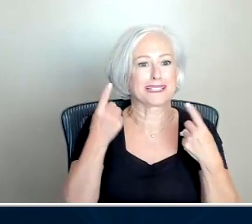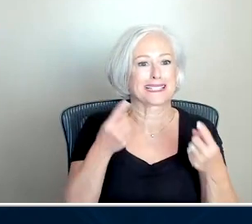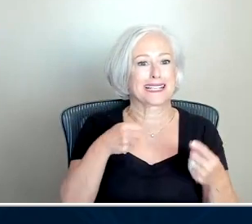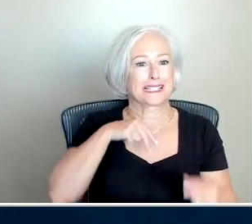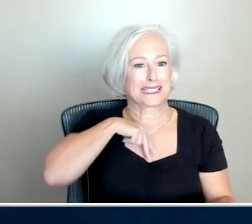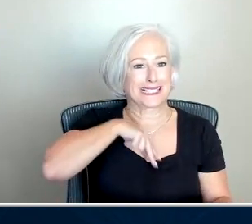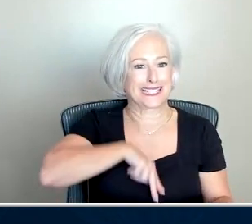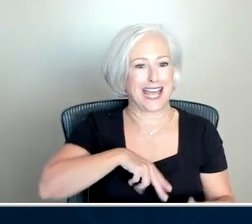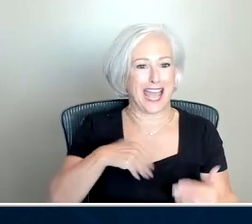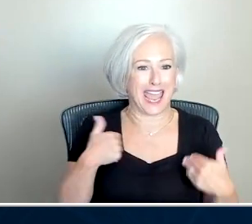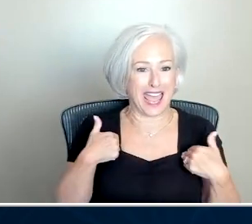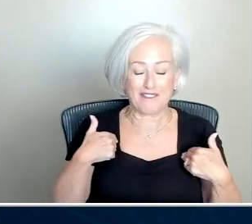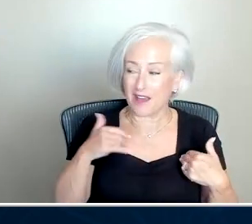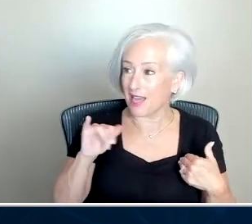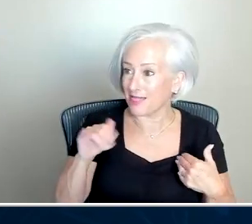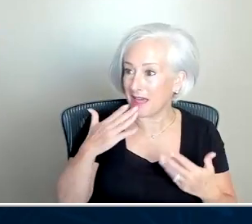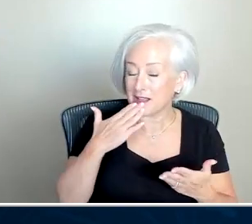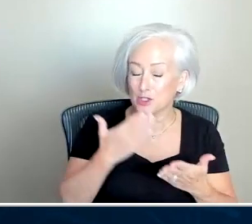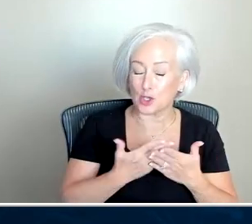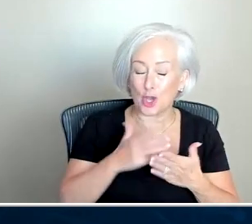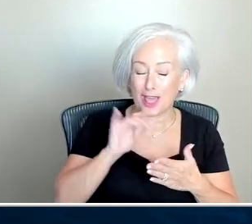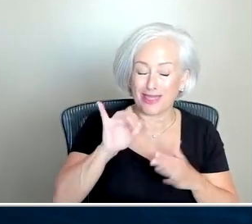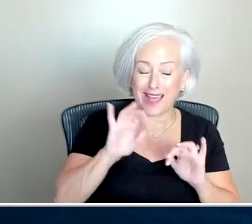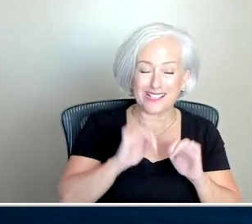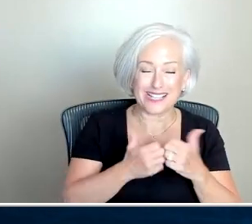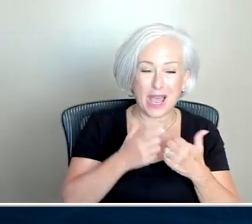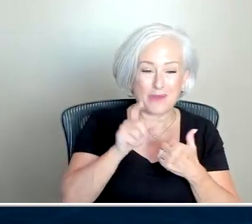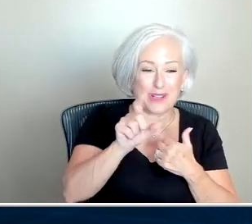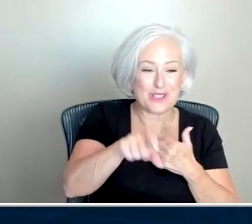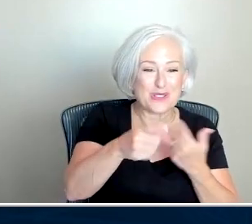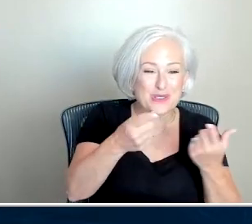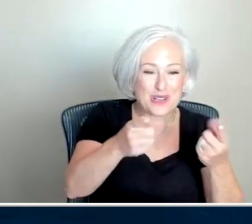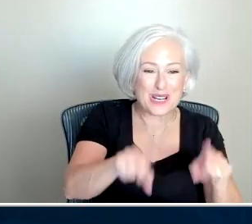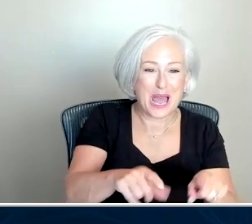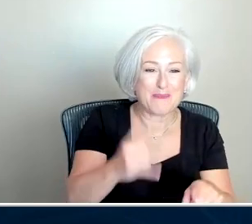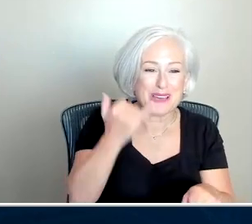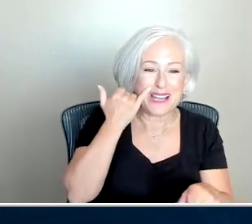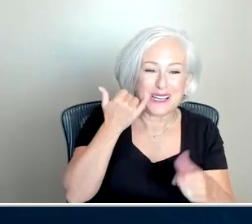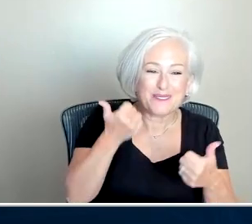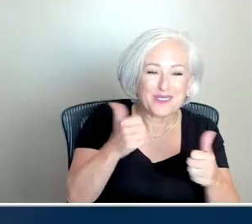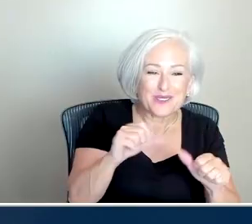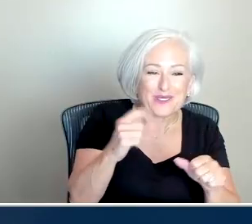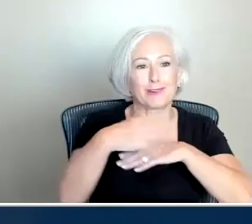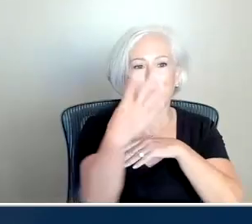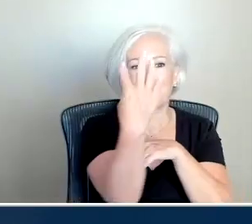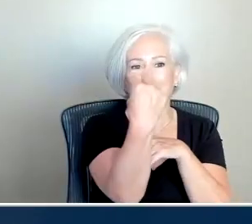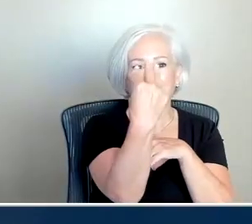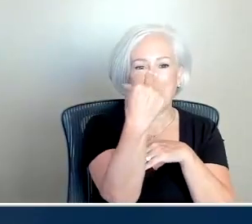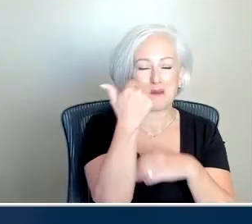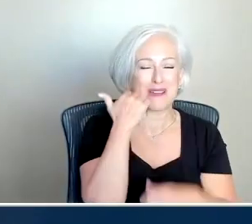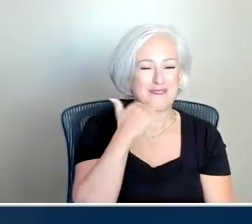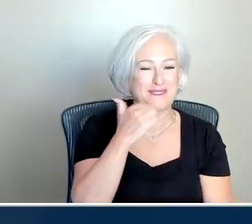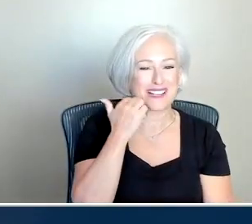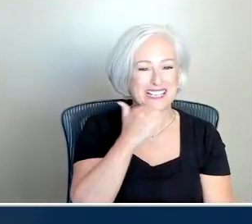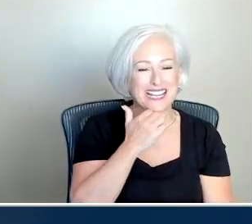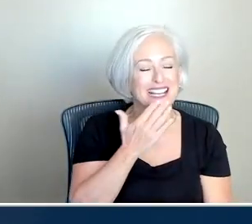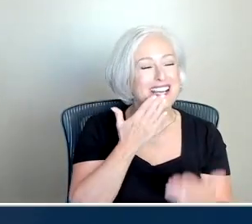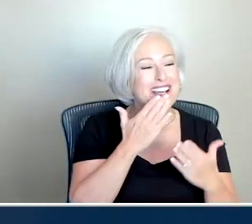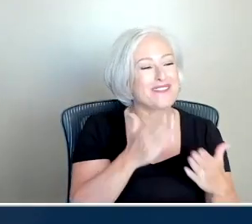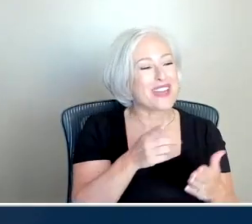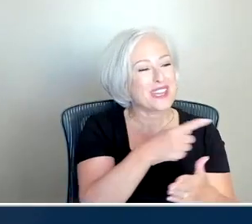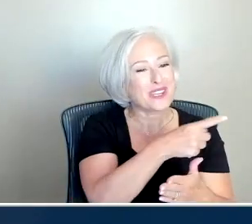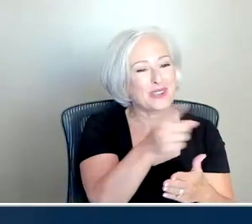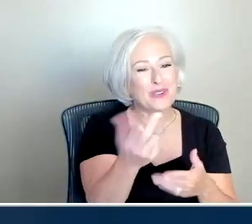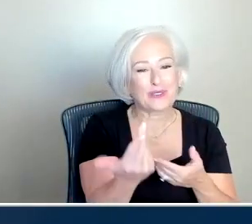be when you try something new and you're not getting up in front of the camera every day. Thank you so much, and thank you to our guests for joining the conversation